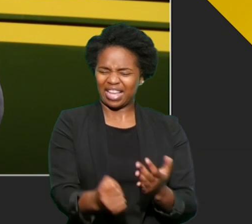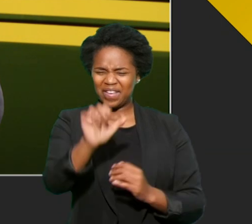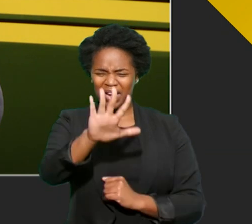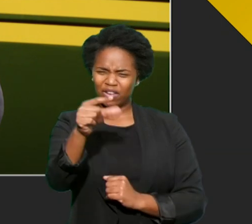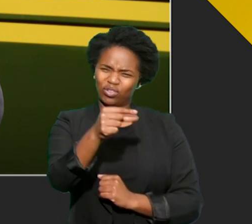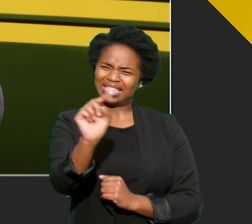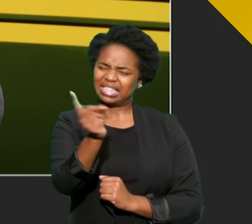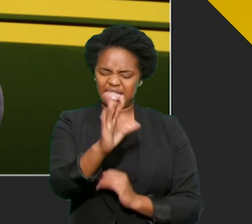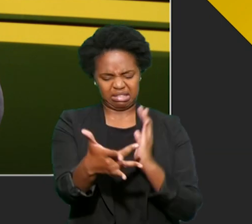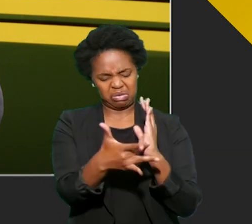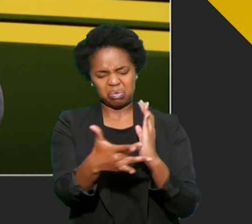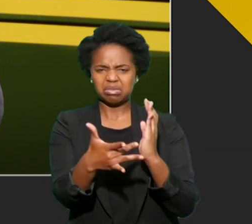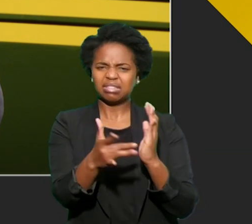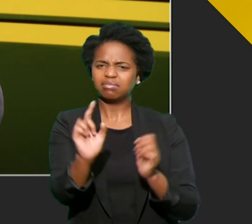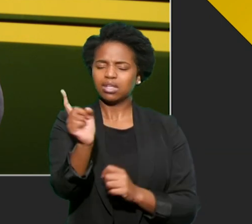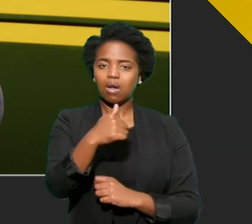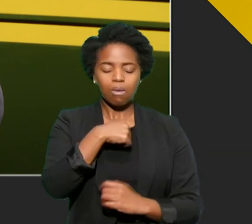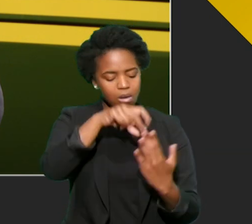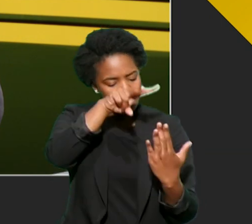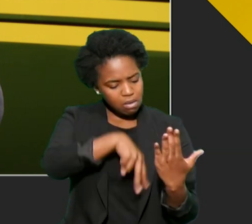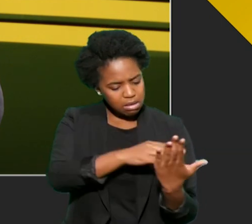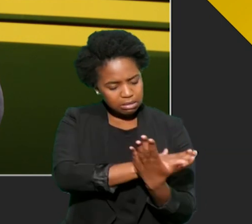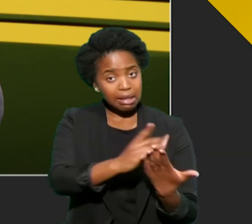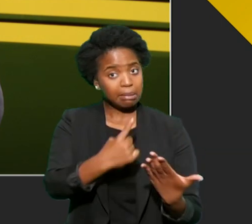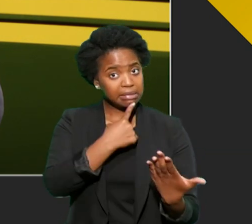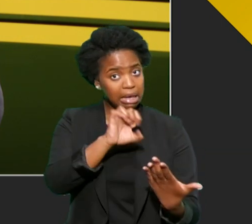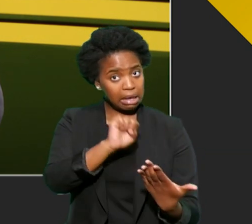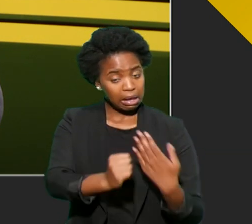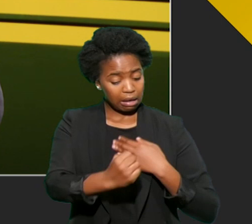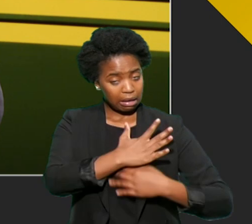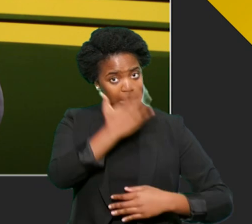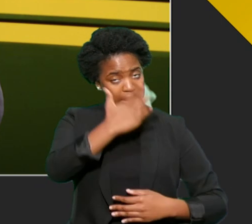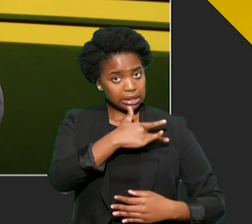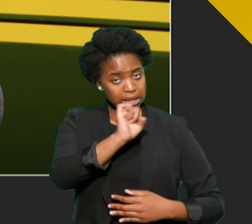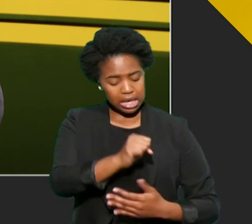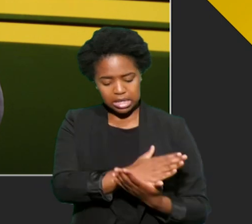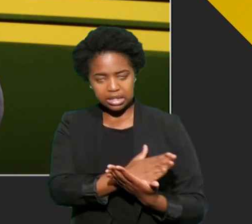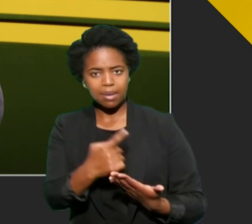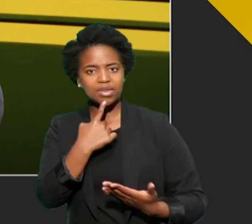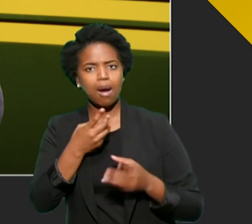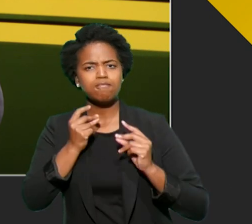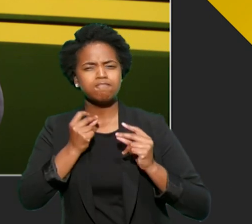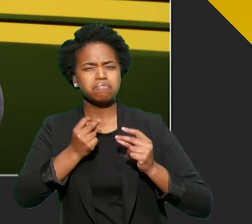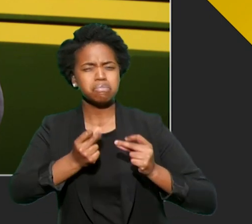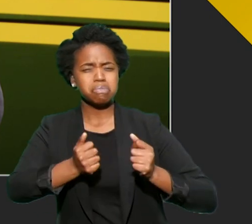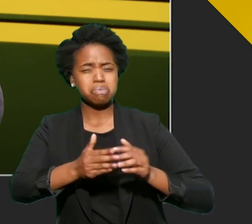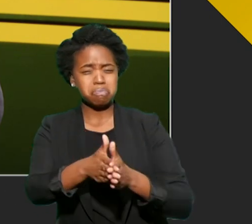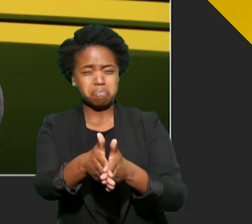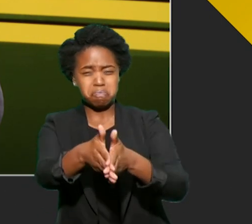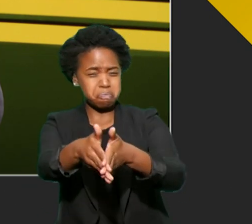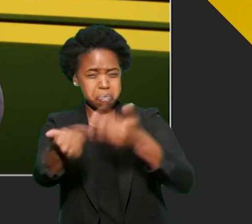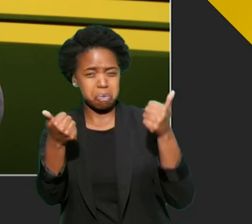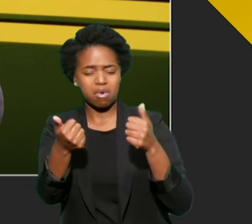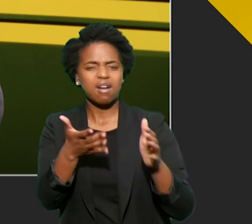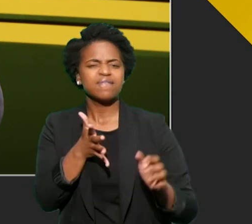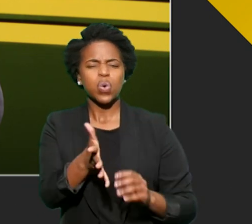is 5G technology njoba sizwa sifunda ukusho ukuthi ke it has the potential of expanding the speed and the strength of our internet connectivity,